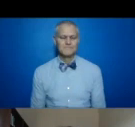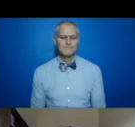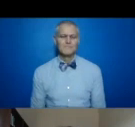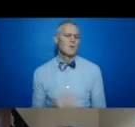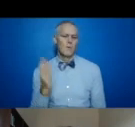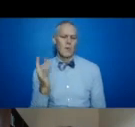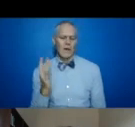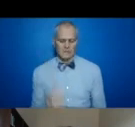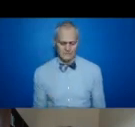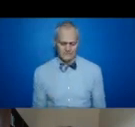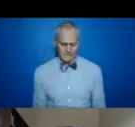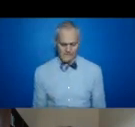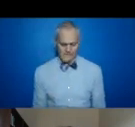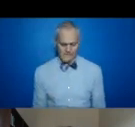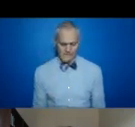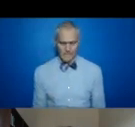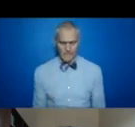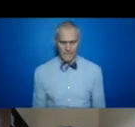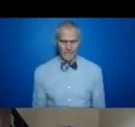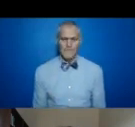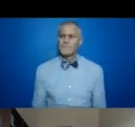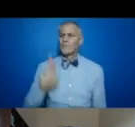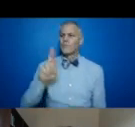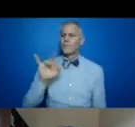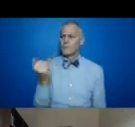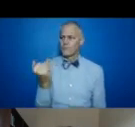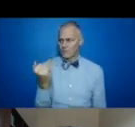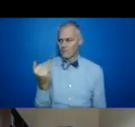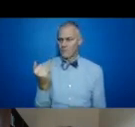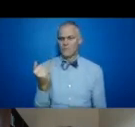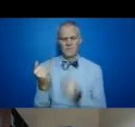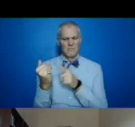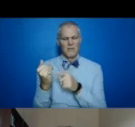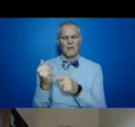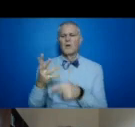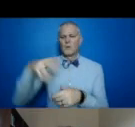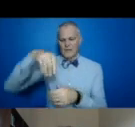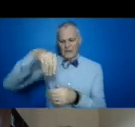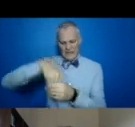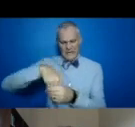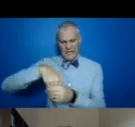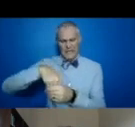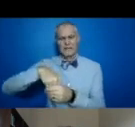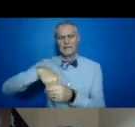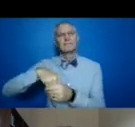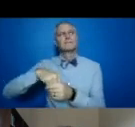that restorative justice operates within a set